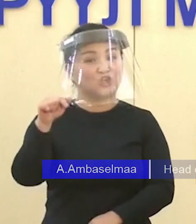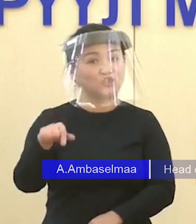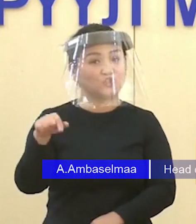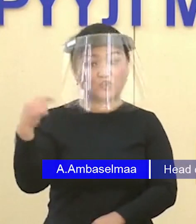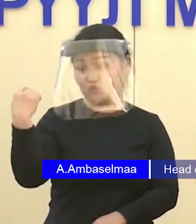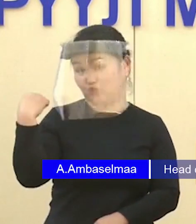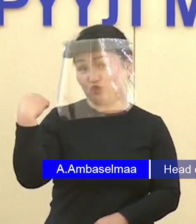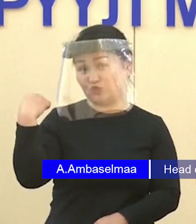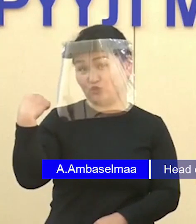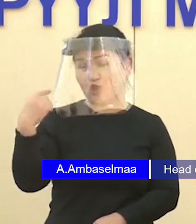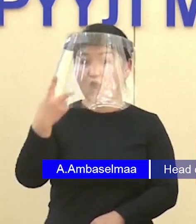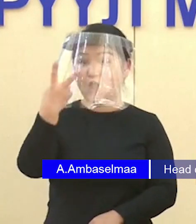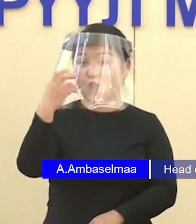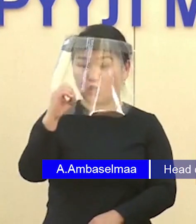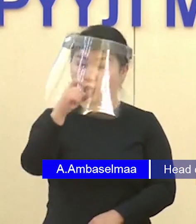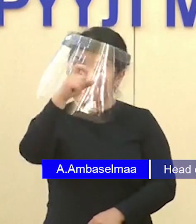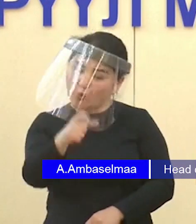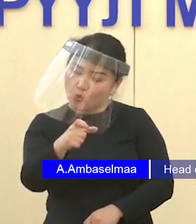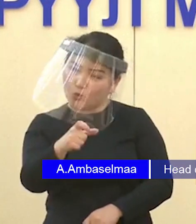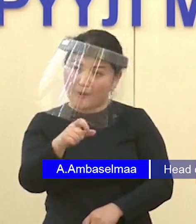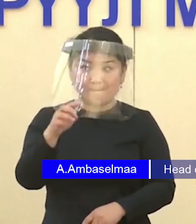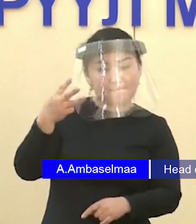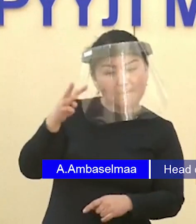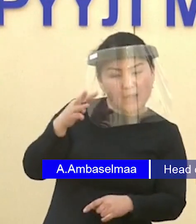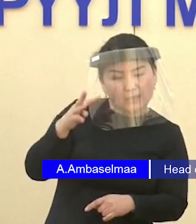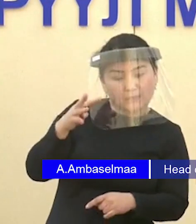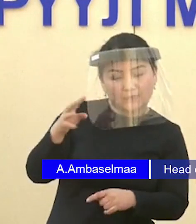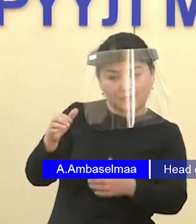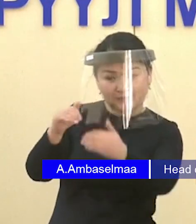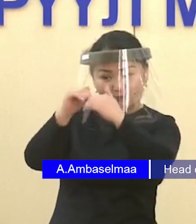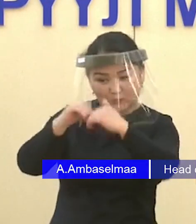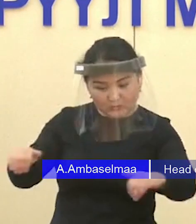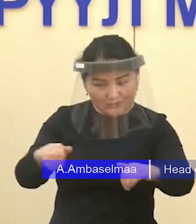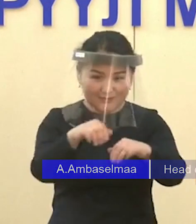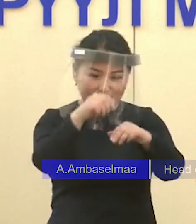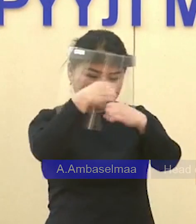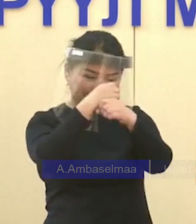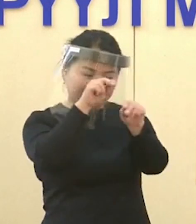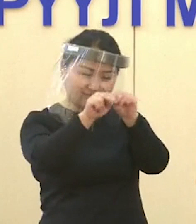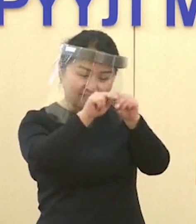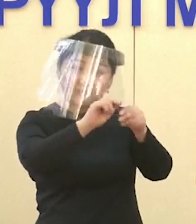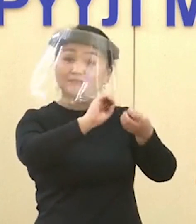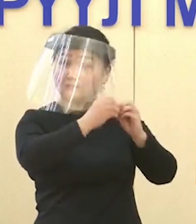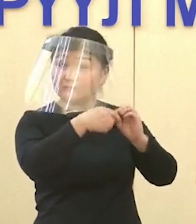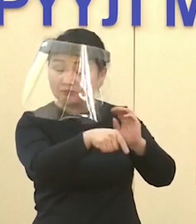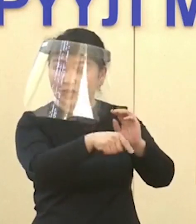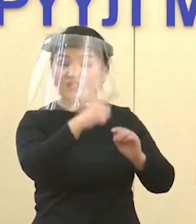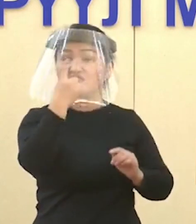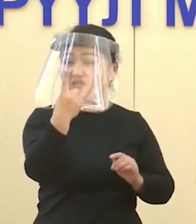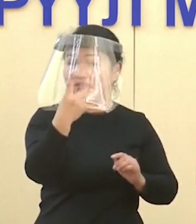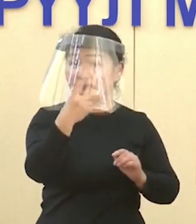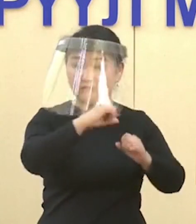them were put under separate isolation due to suspicious symptoms, and one of them was confirmed to have diagnosed with COVID-19